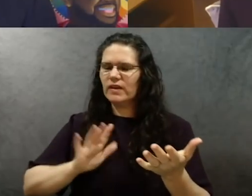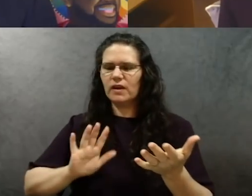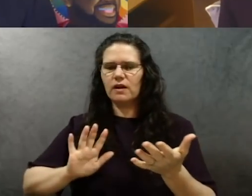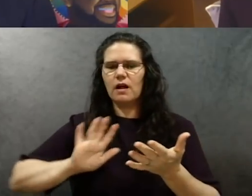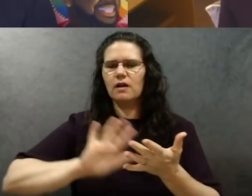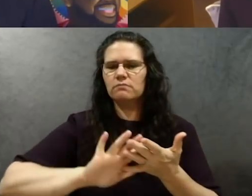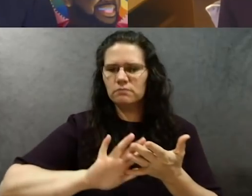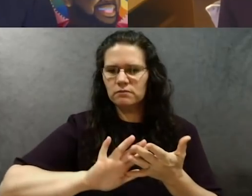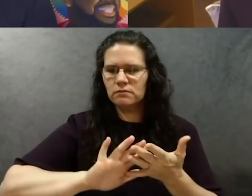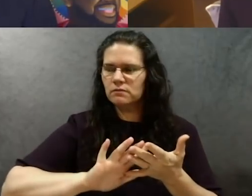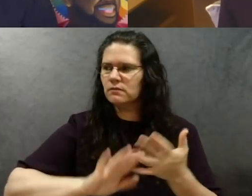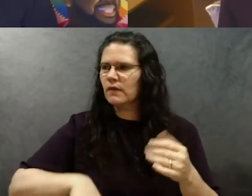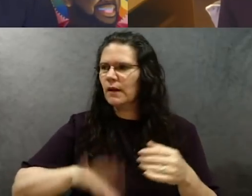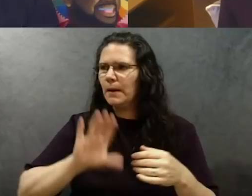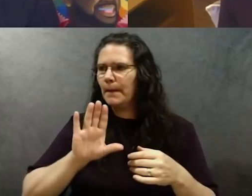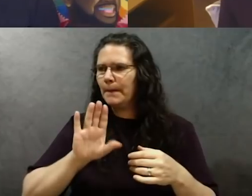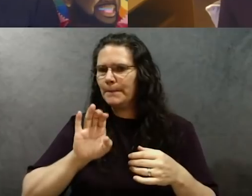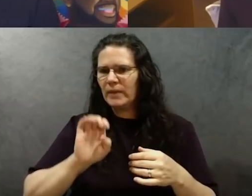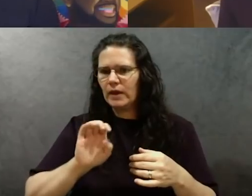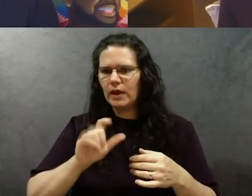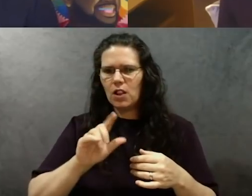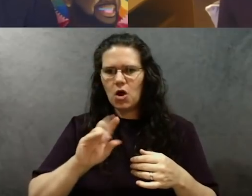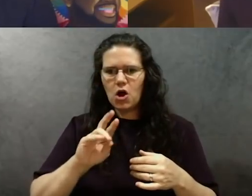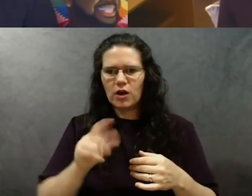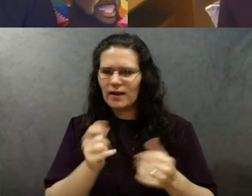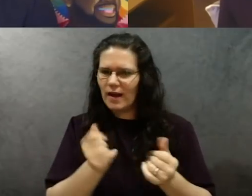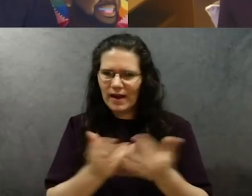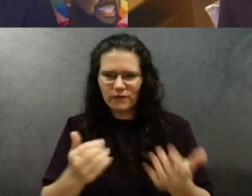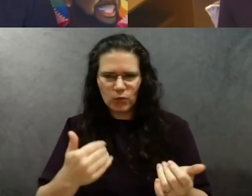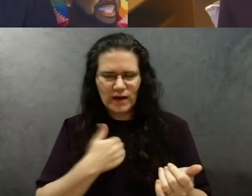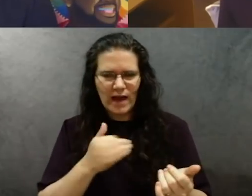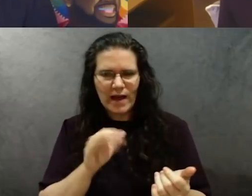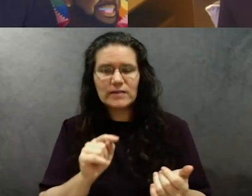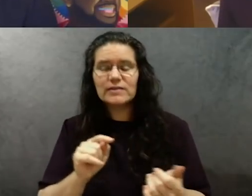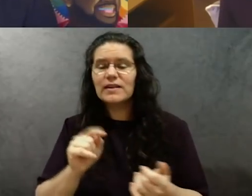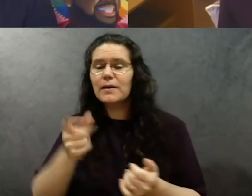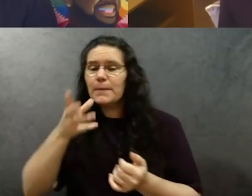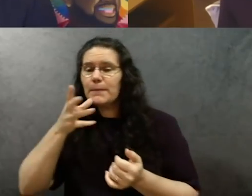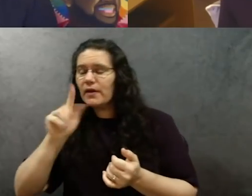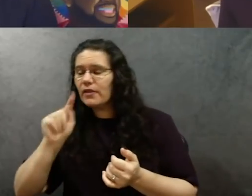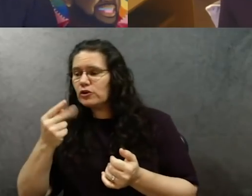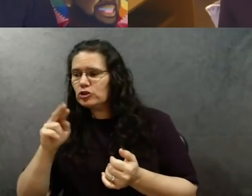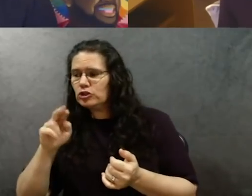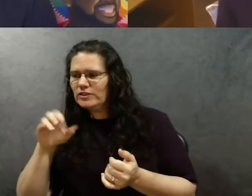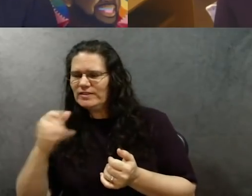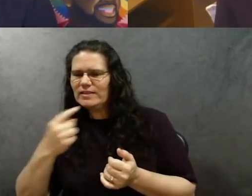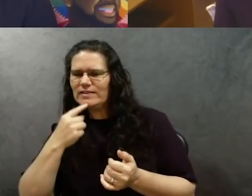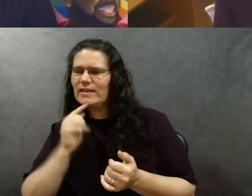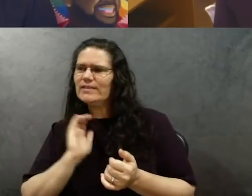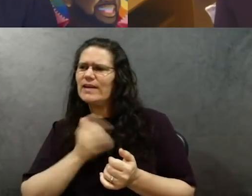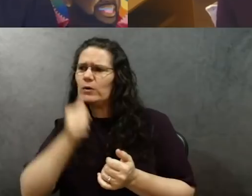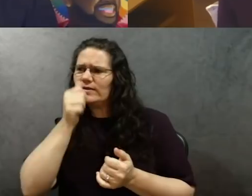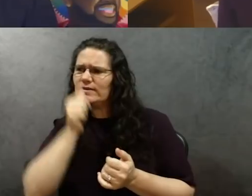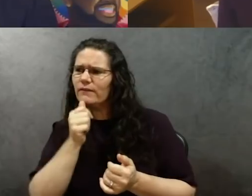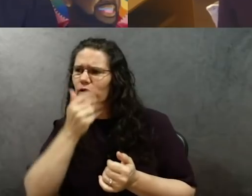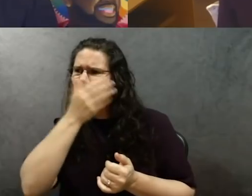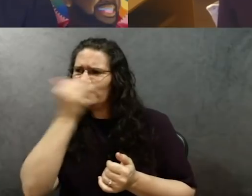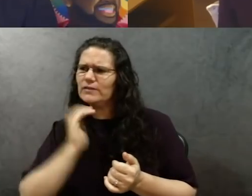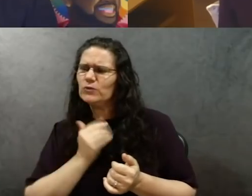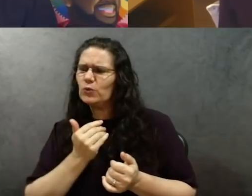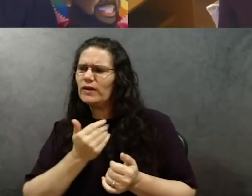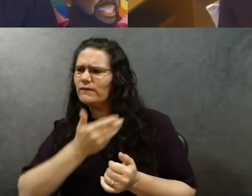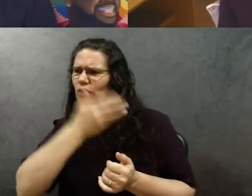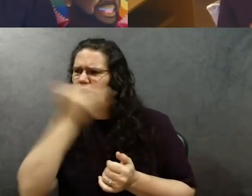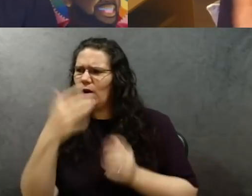know, Mother Teresa says, you know, our suffering is because we have forgotten our belonging to each other. And some people have less ability. Like you